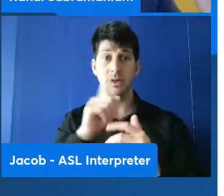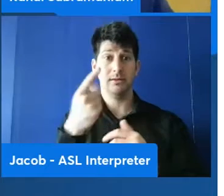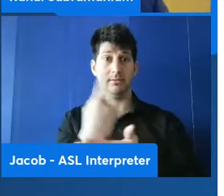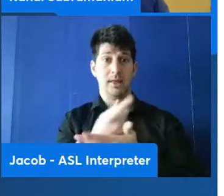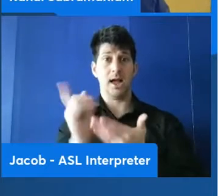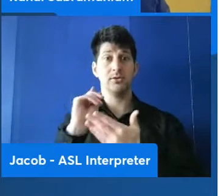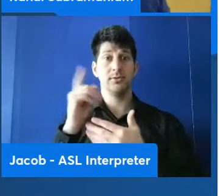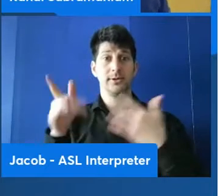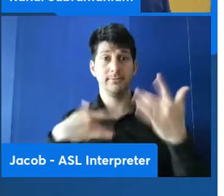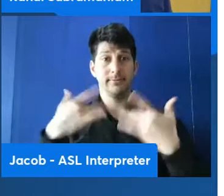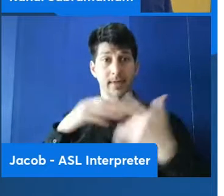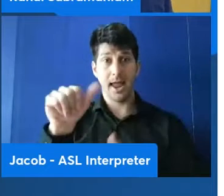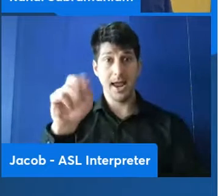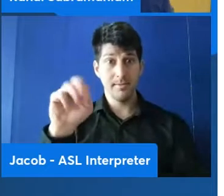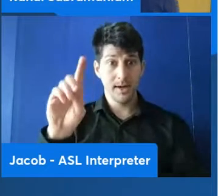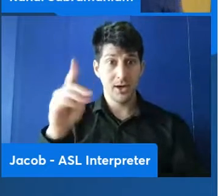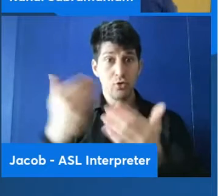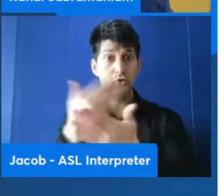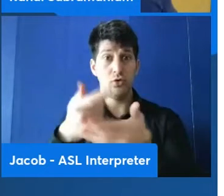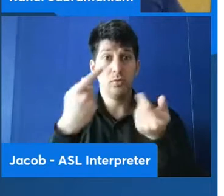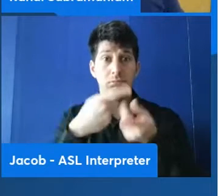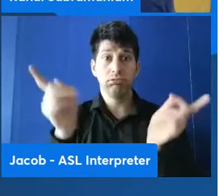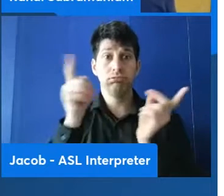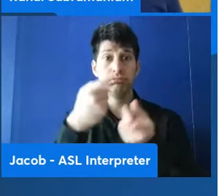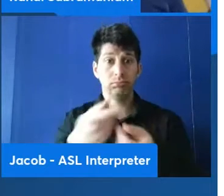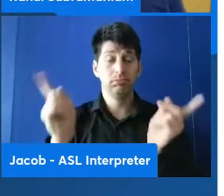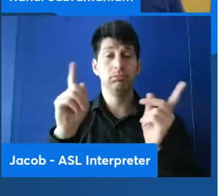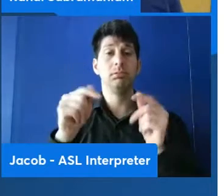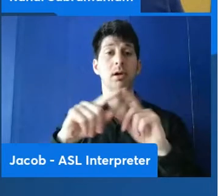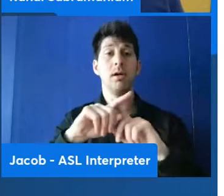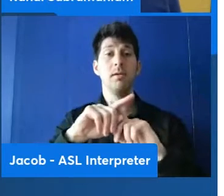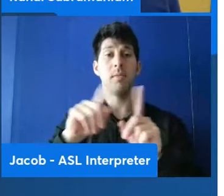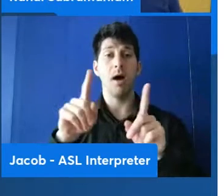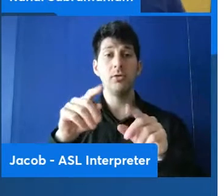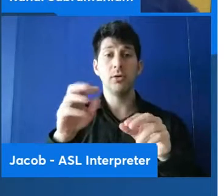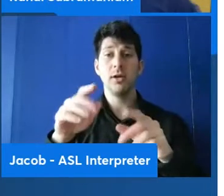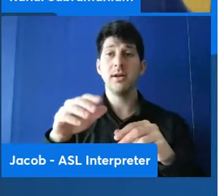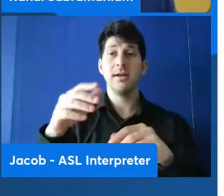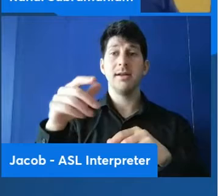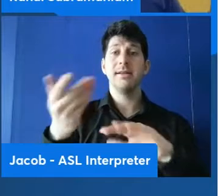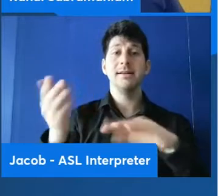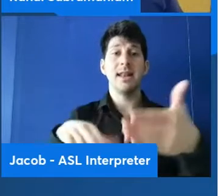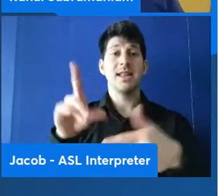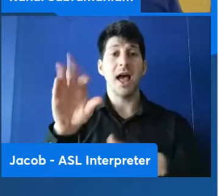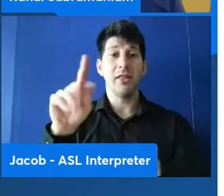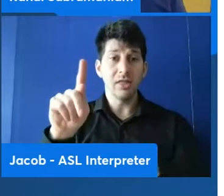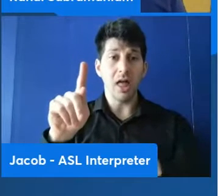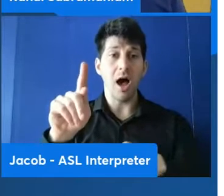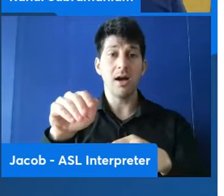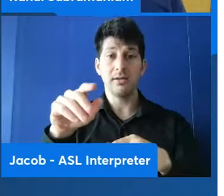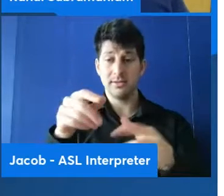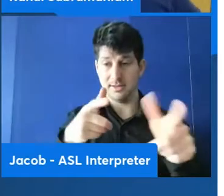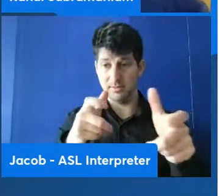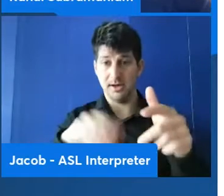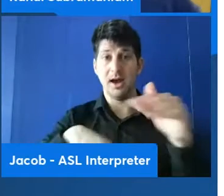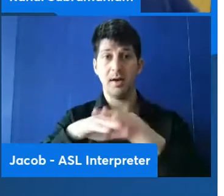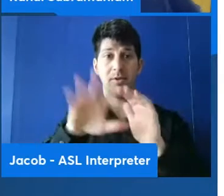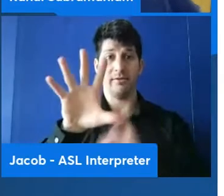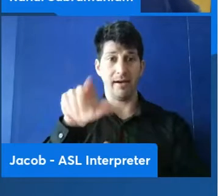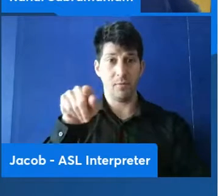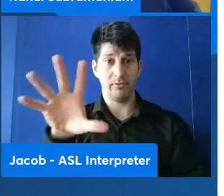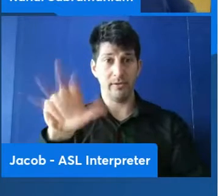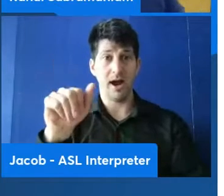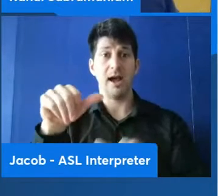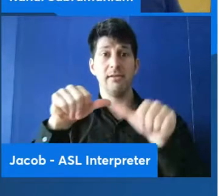because AMD had a whole bunch of new announcements where they were pushing their clock speeds per core up to 5.5 gigahertz, on a